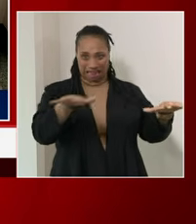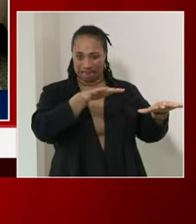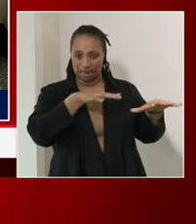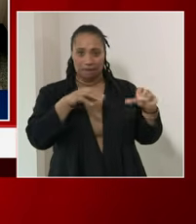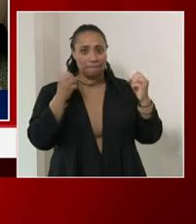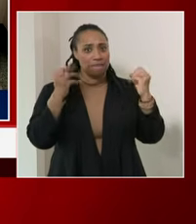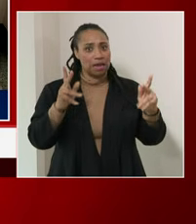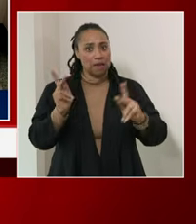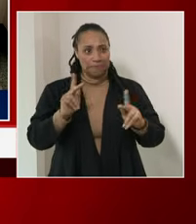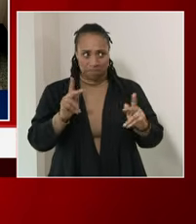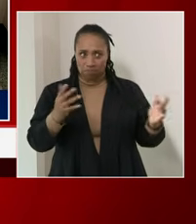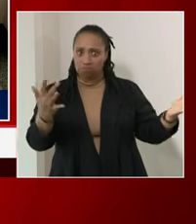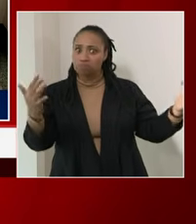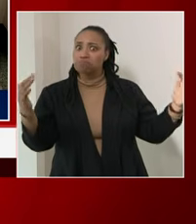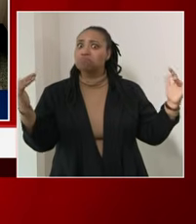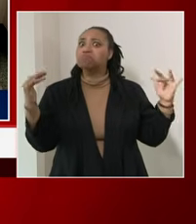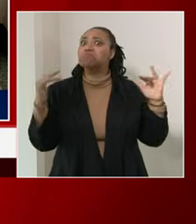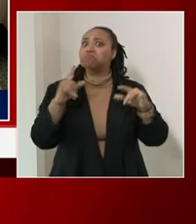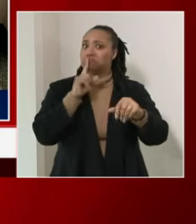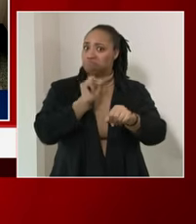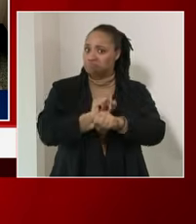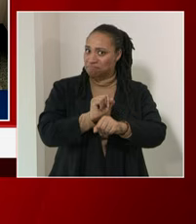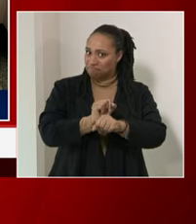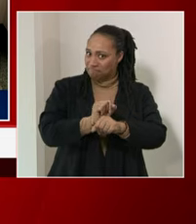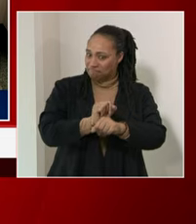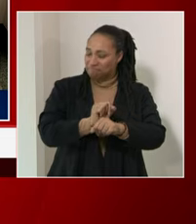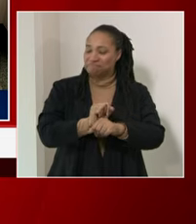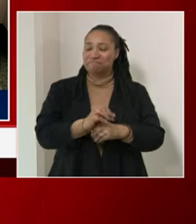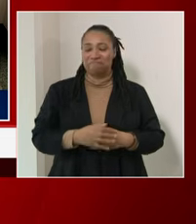warming spaces as well. Thank you, Madam Mayor.